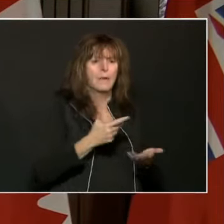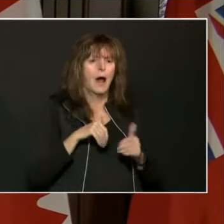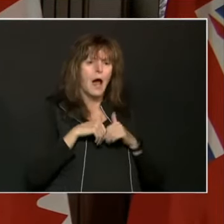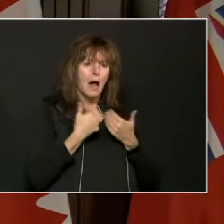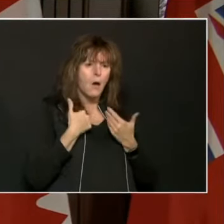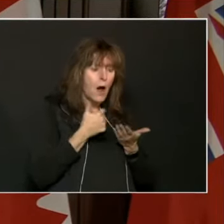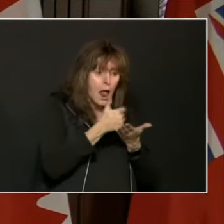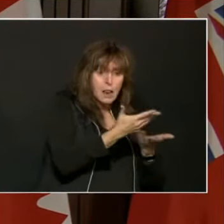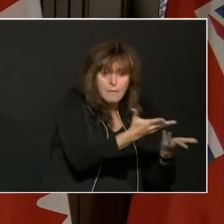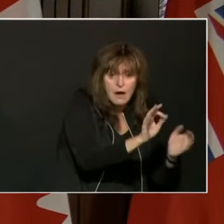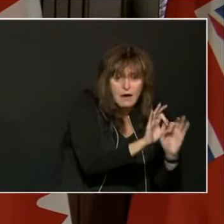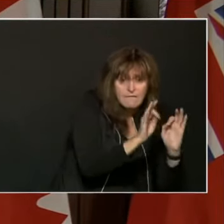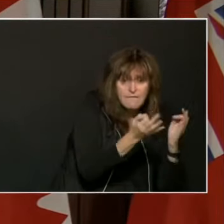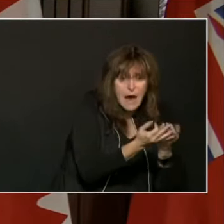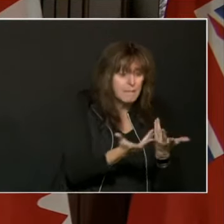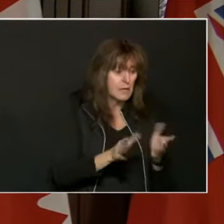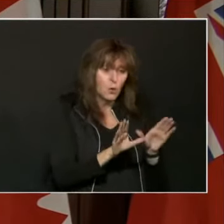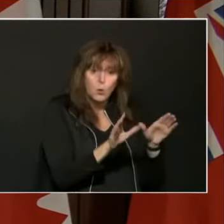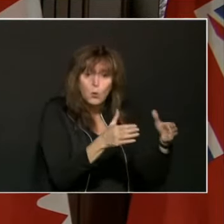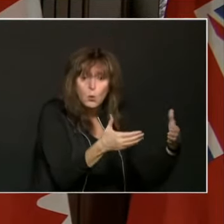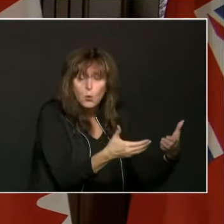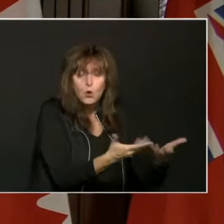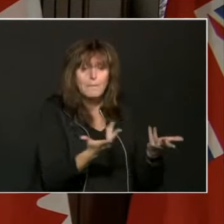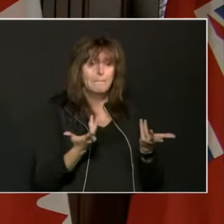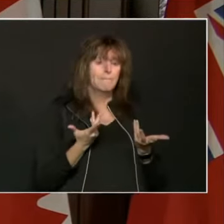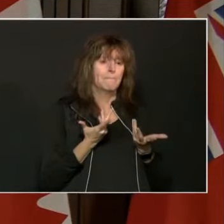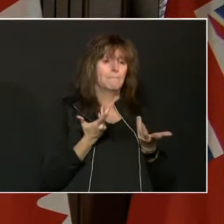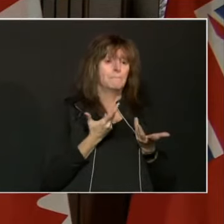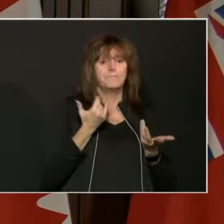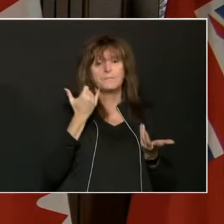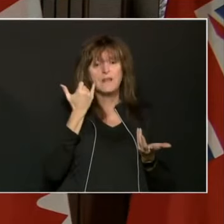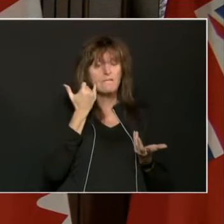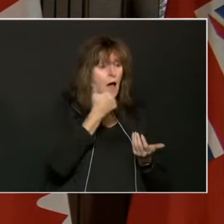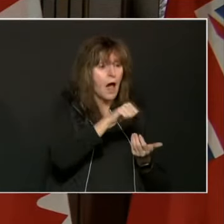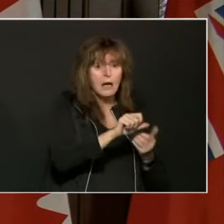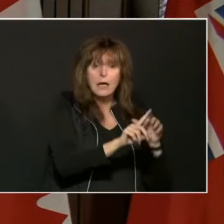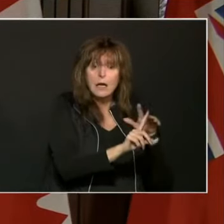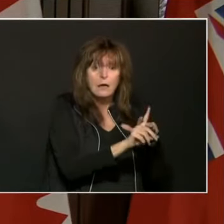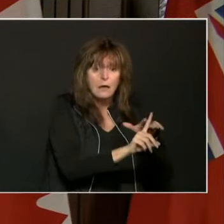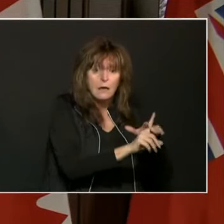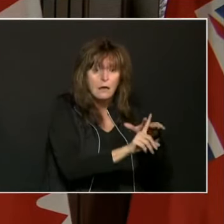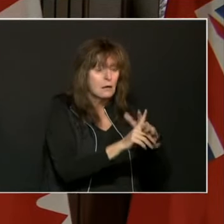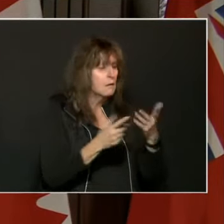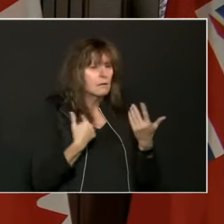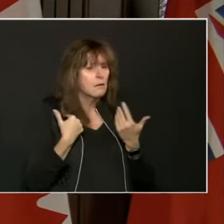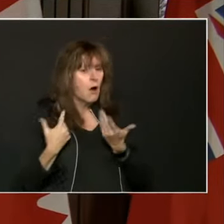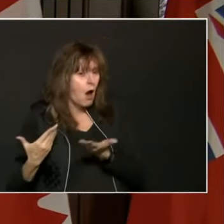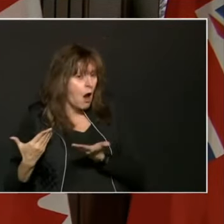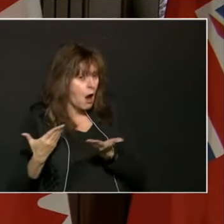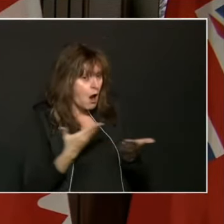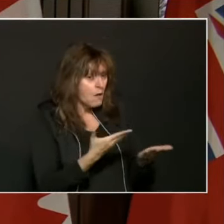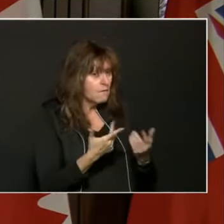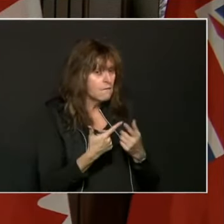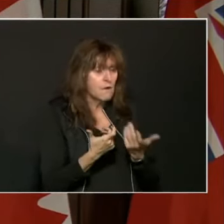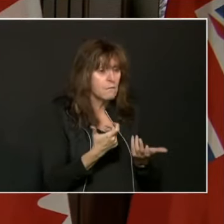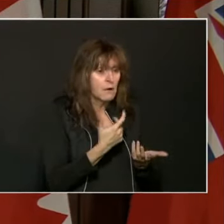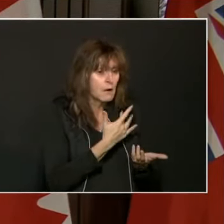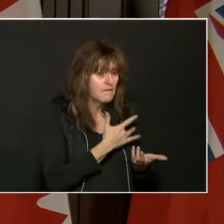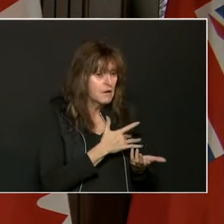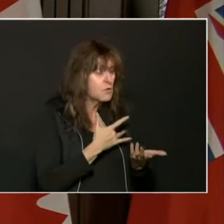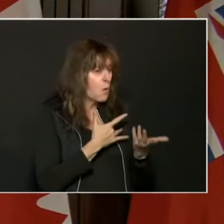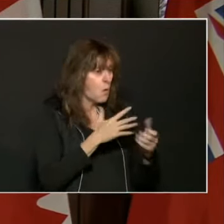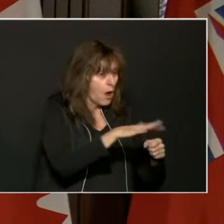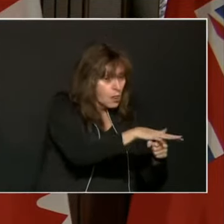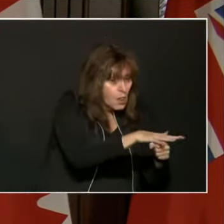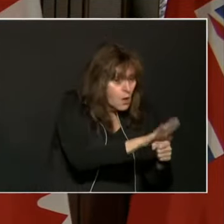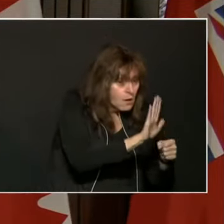there. If there's precarious situations, is there things that we should be offering, say, from the province, or is there more things at the local level, either through the community